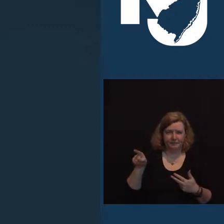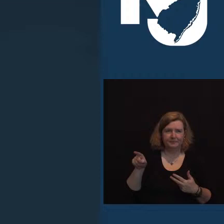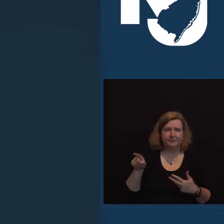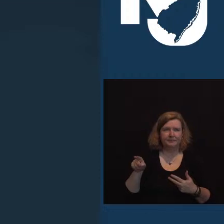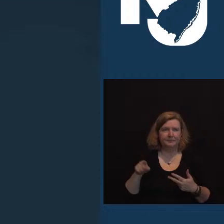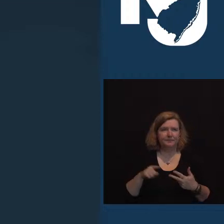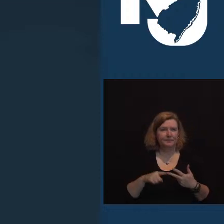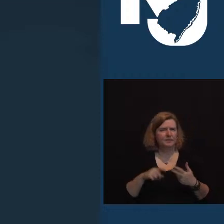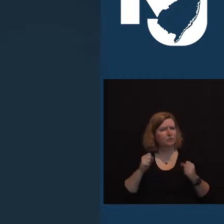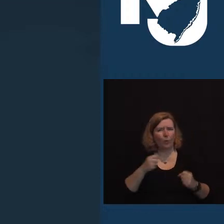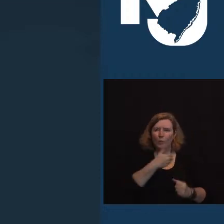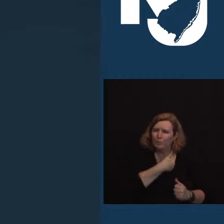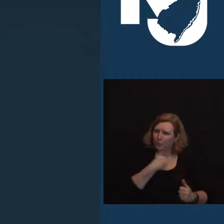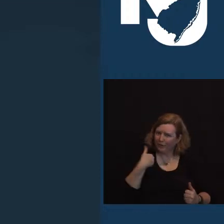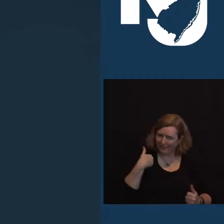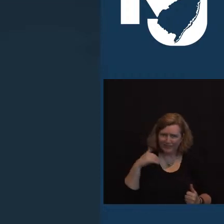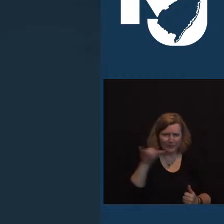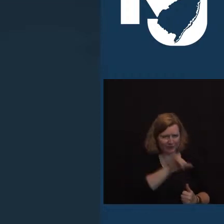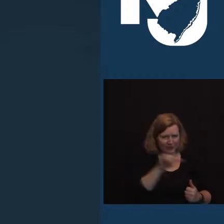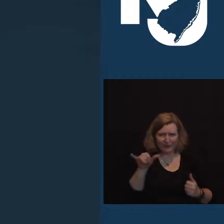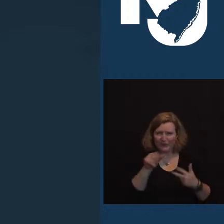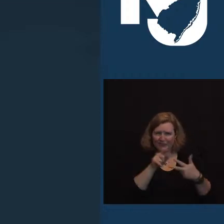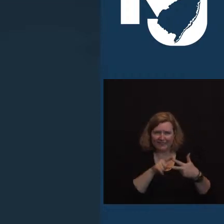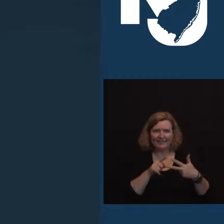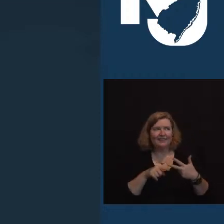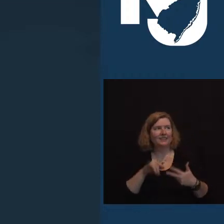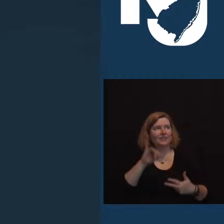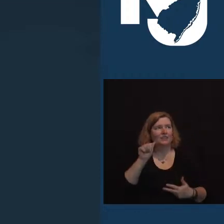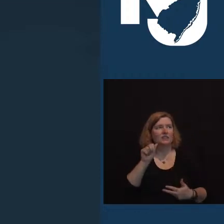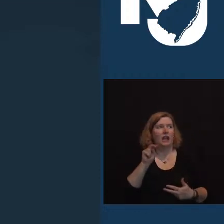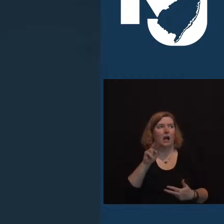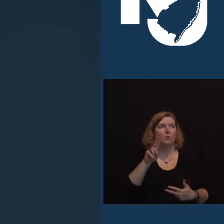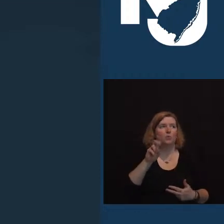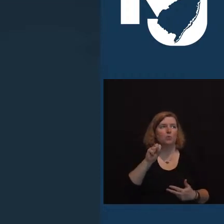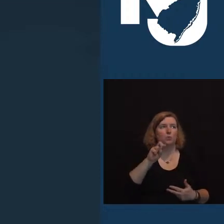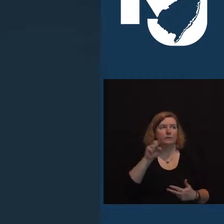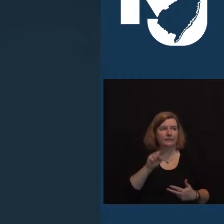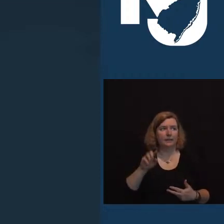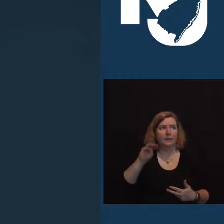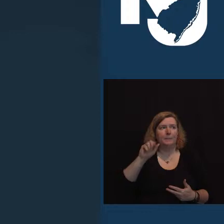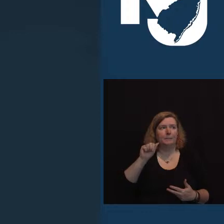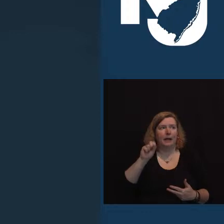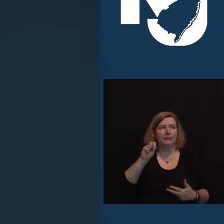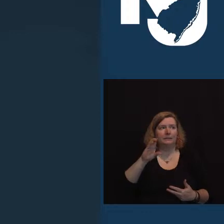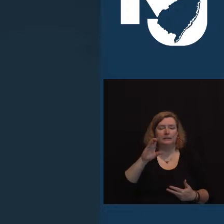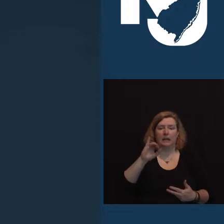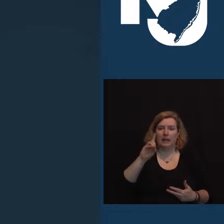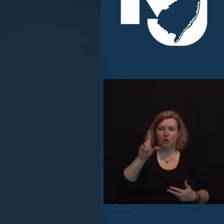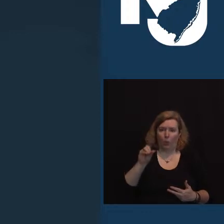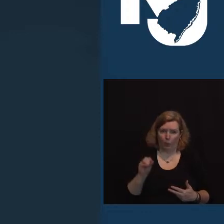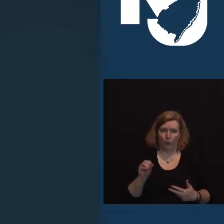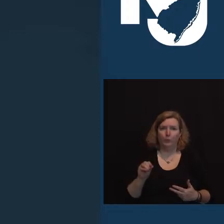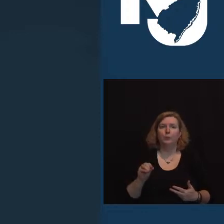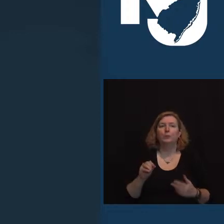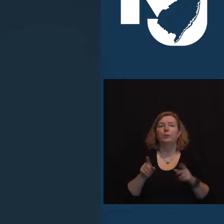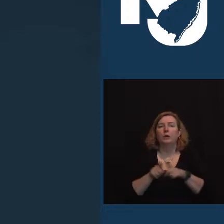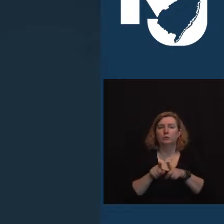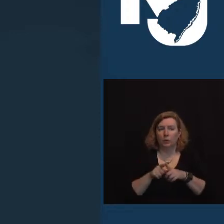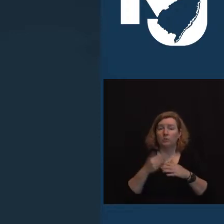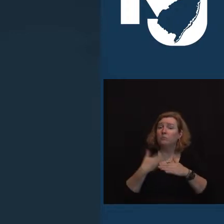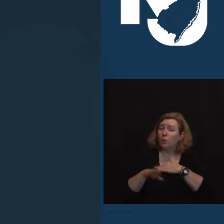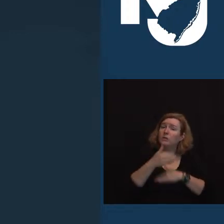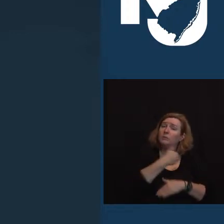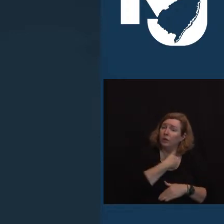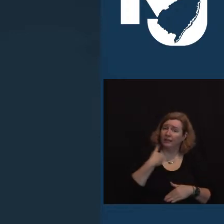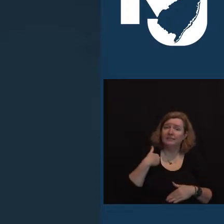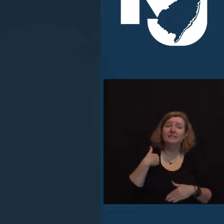guy, Janusz Masidlow of Union Township. He too was born in Poland and came to this country to find